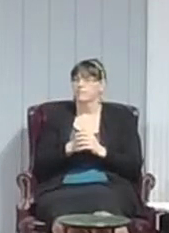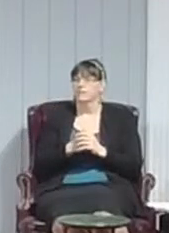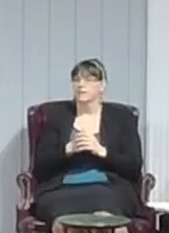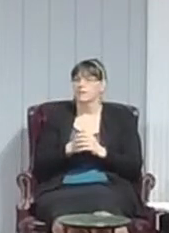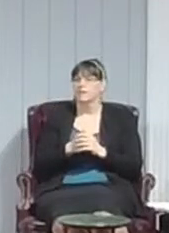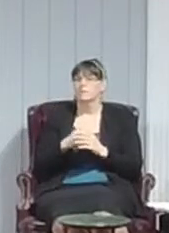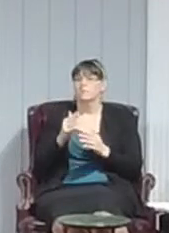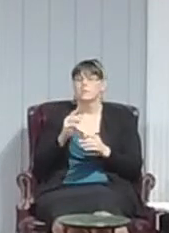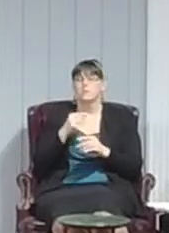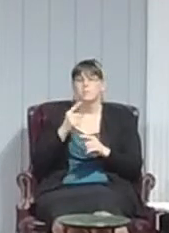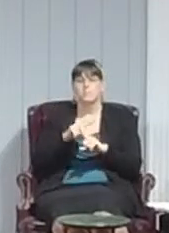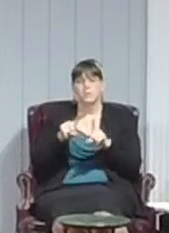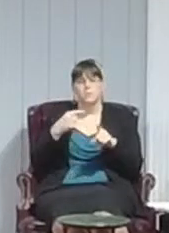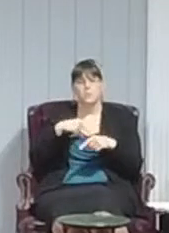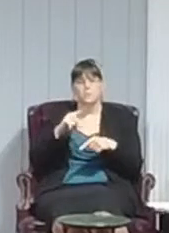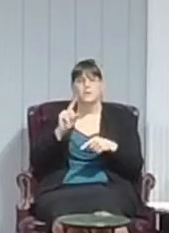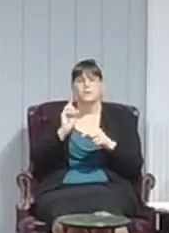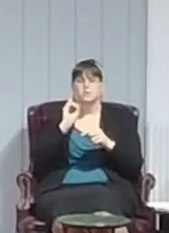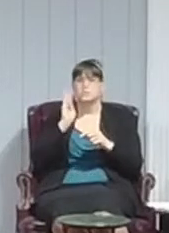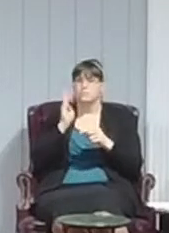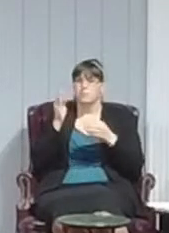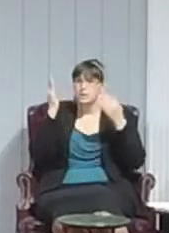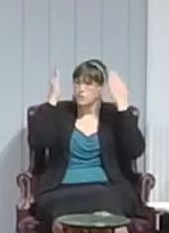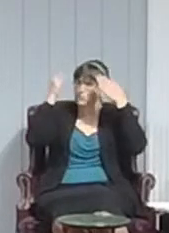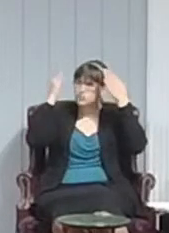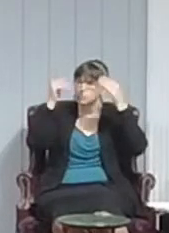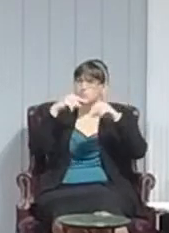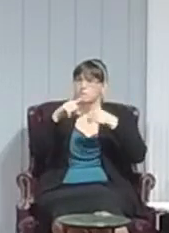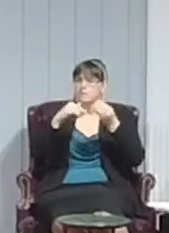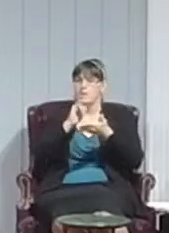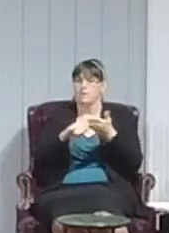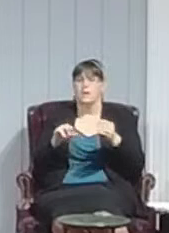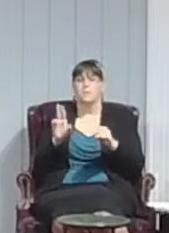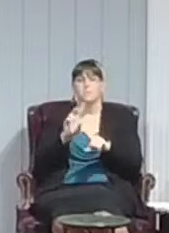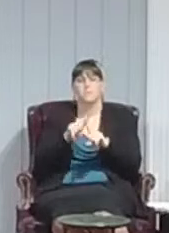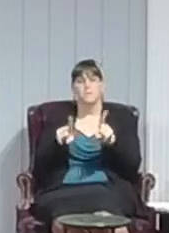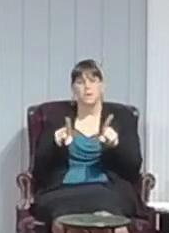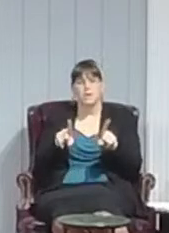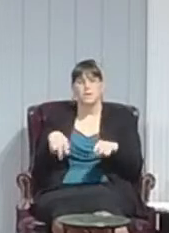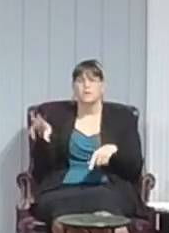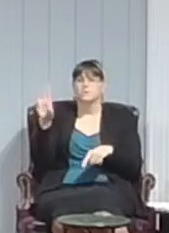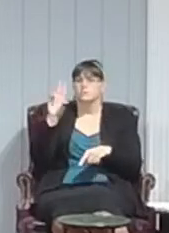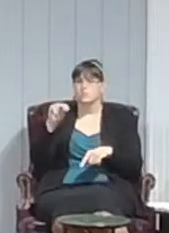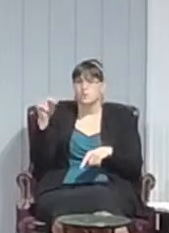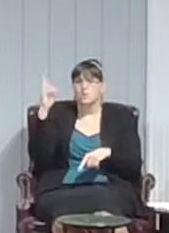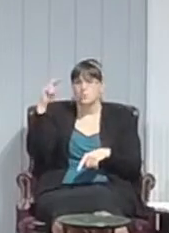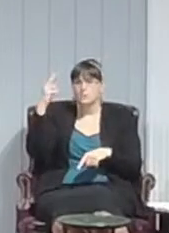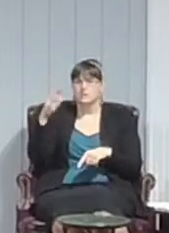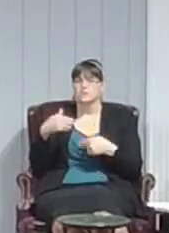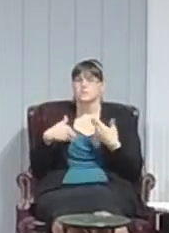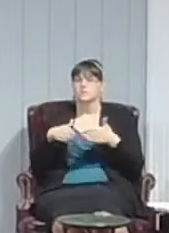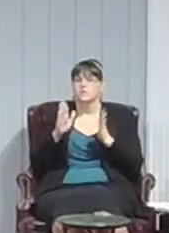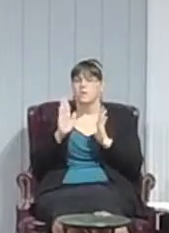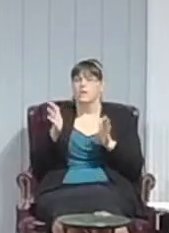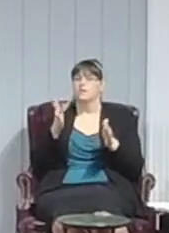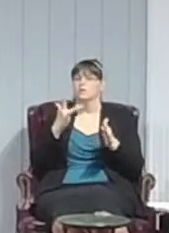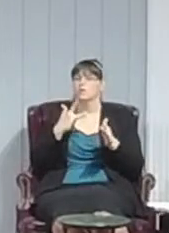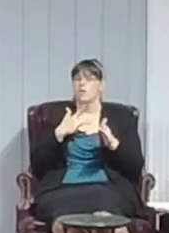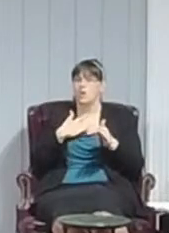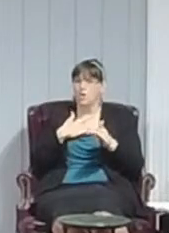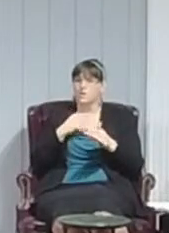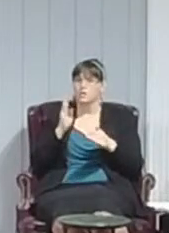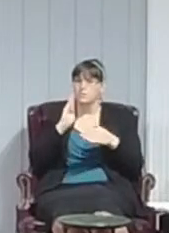And be concerned about that. But there is no reason to let your heart be troubled. You have a sure faith, you have a